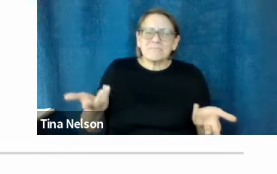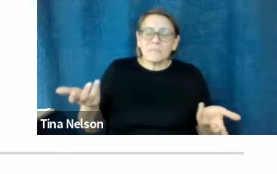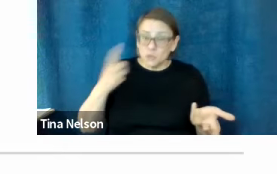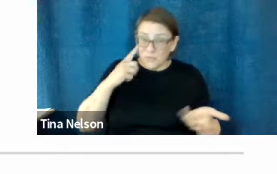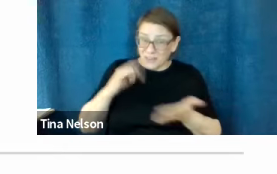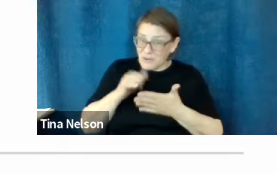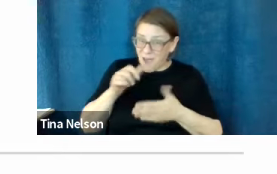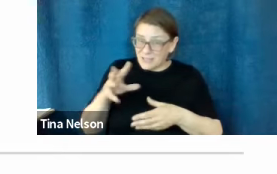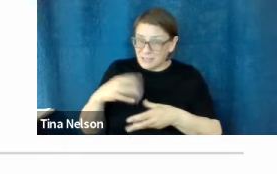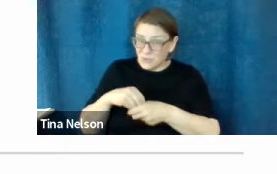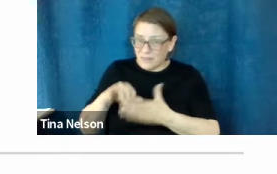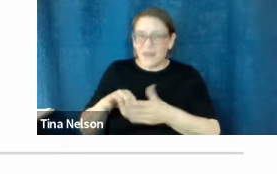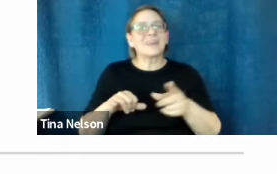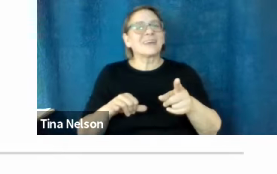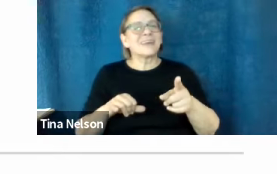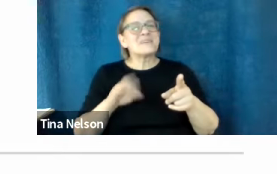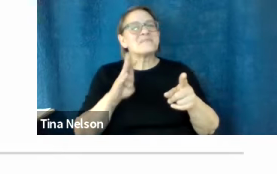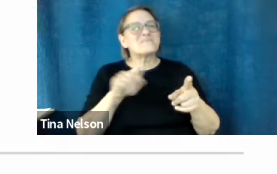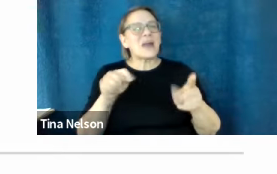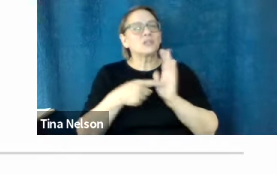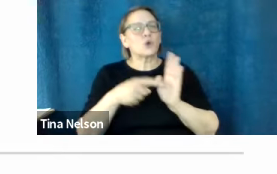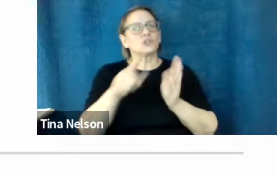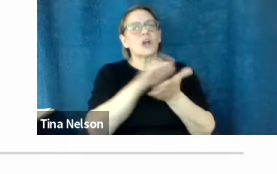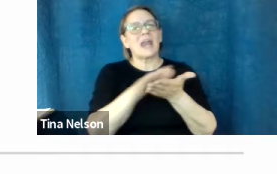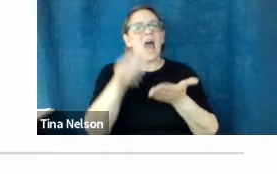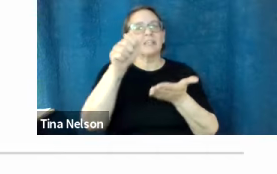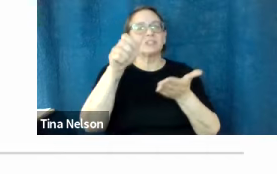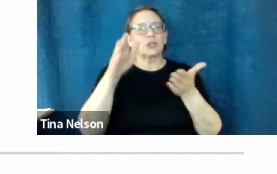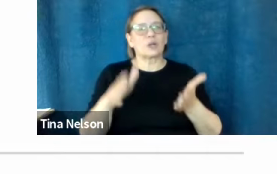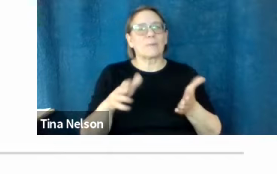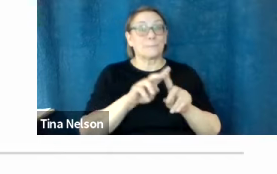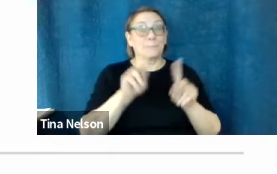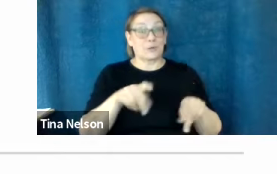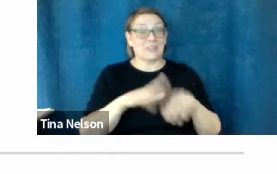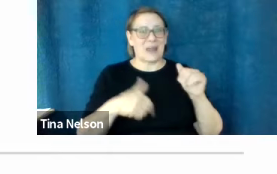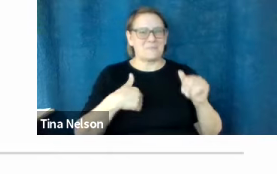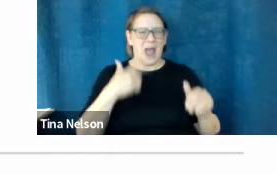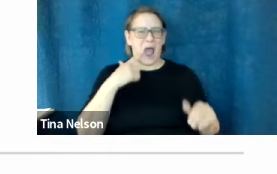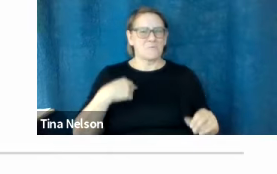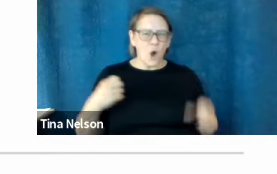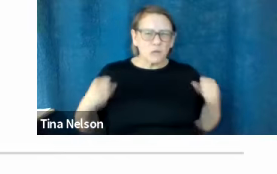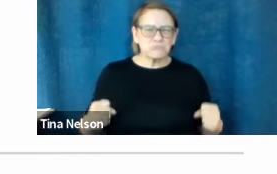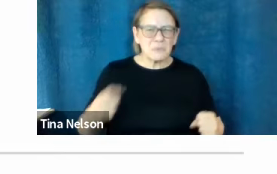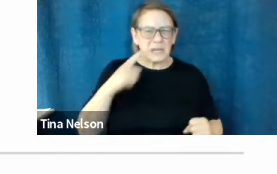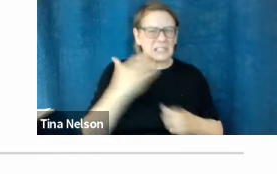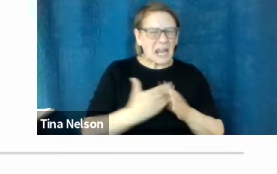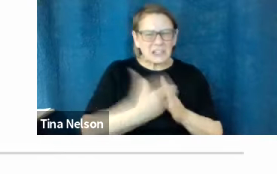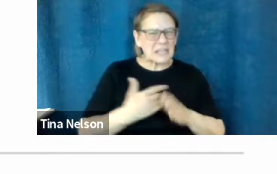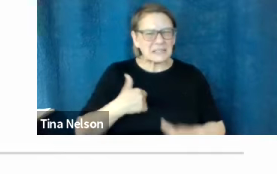And I think it shows that you're a much nicer person than I am. I'm a little more militant about this because it just irritates me no